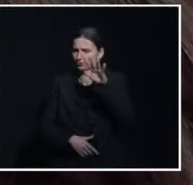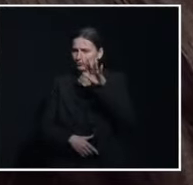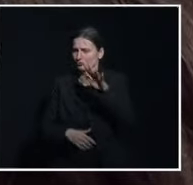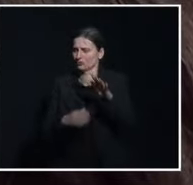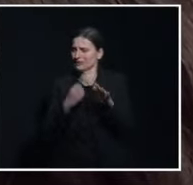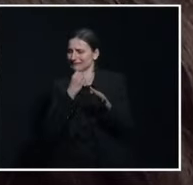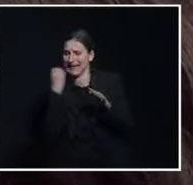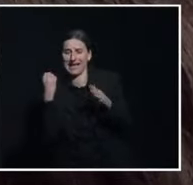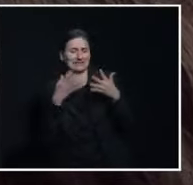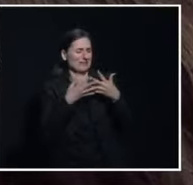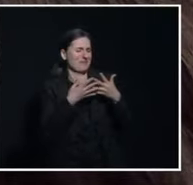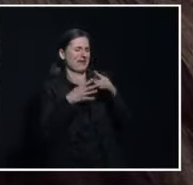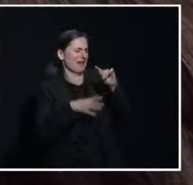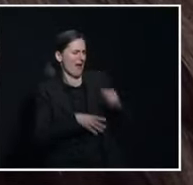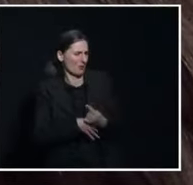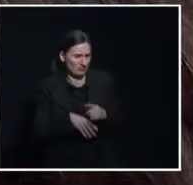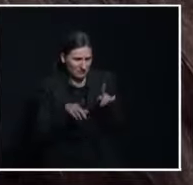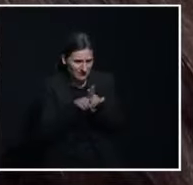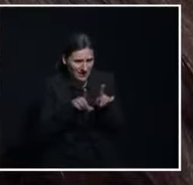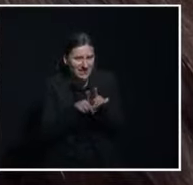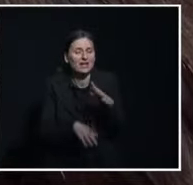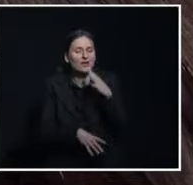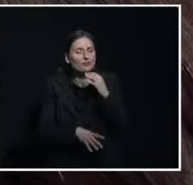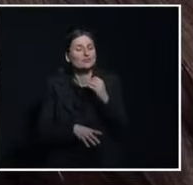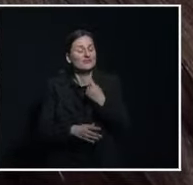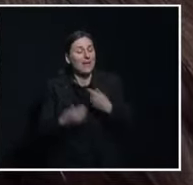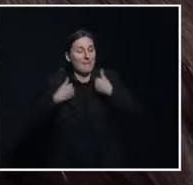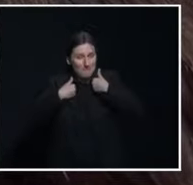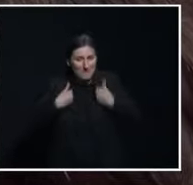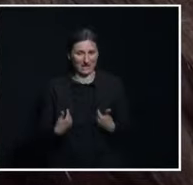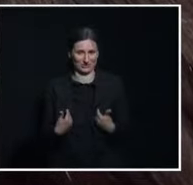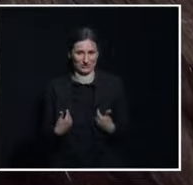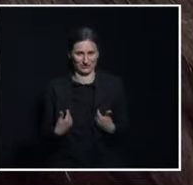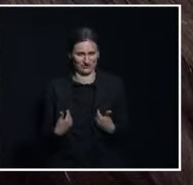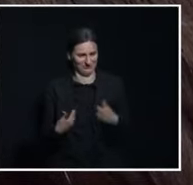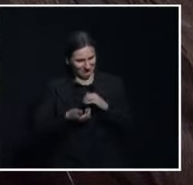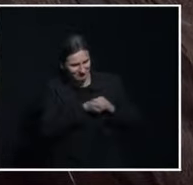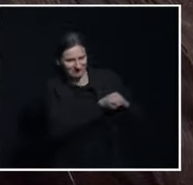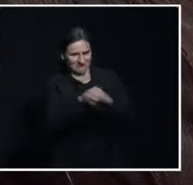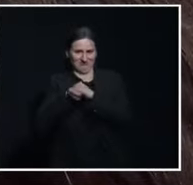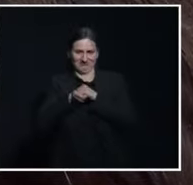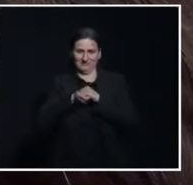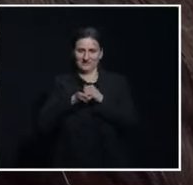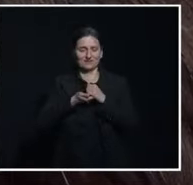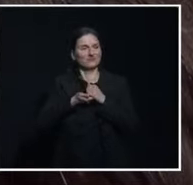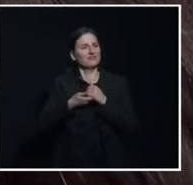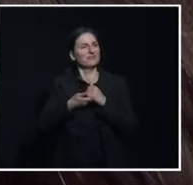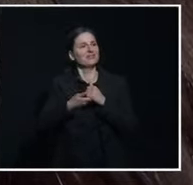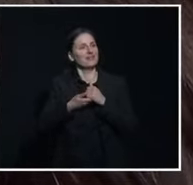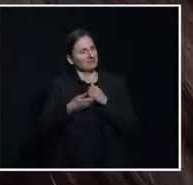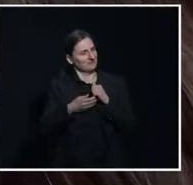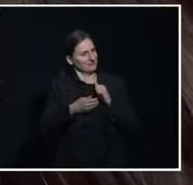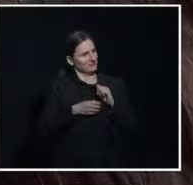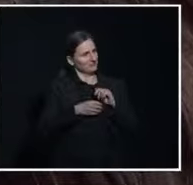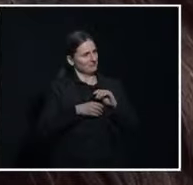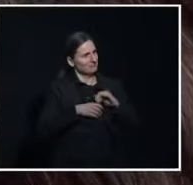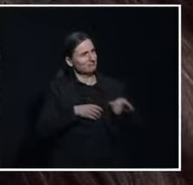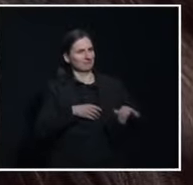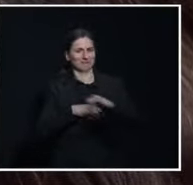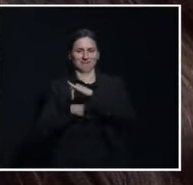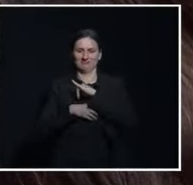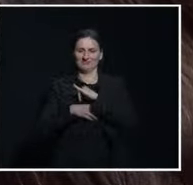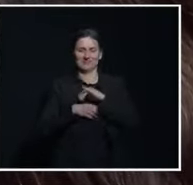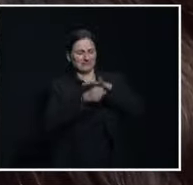the United States as well. We want to stand together as human beings and defend all human beings from all forms of